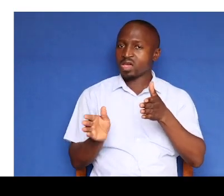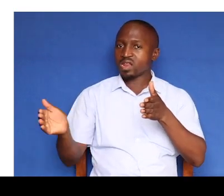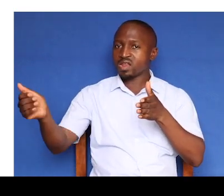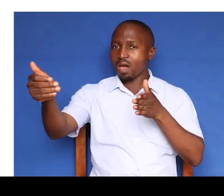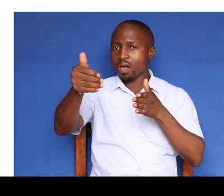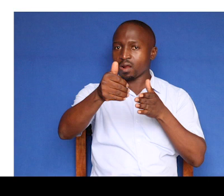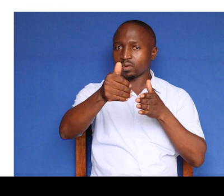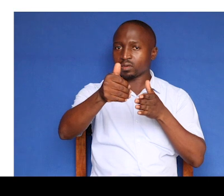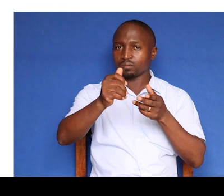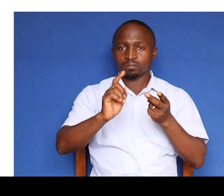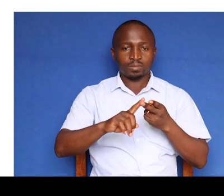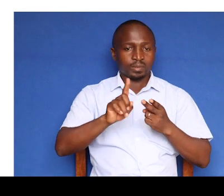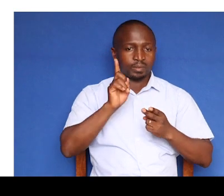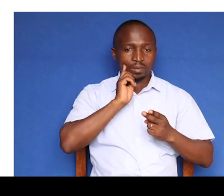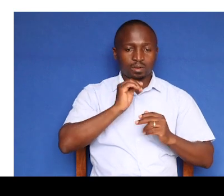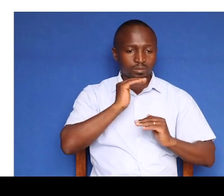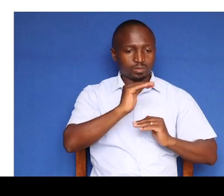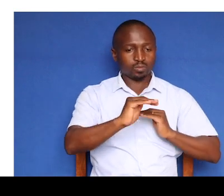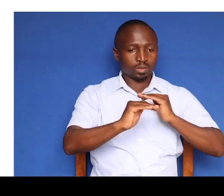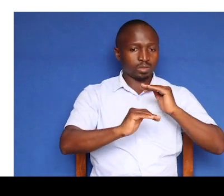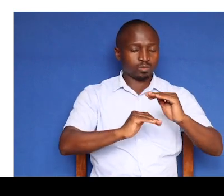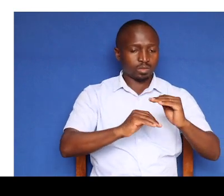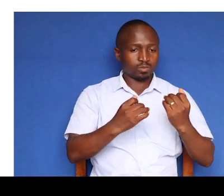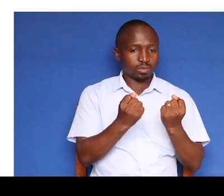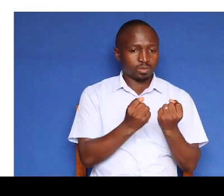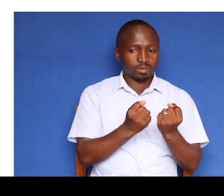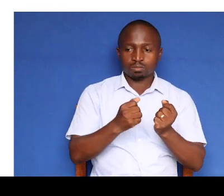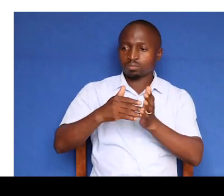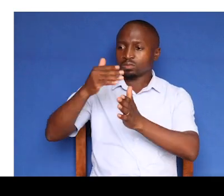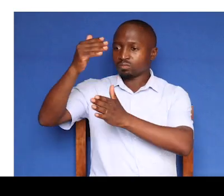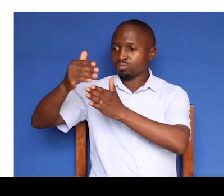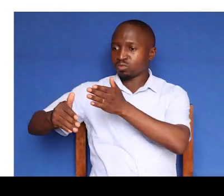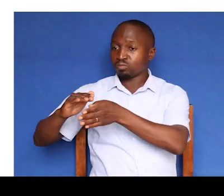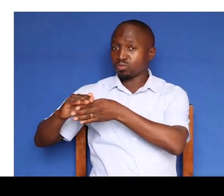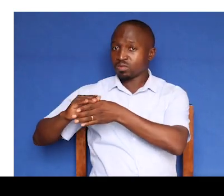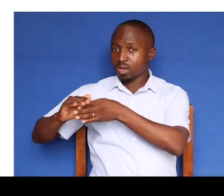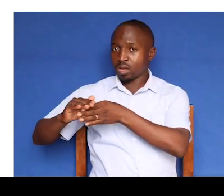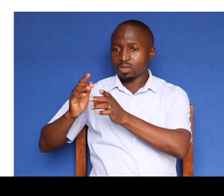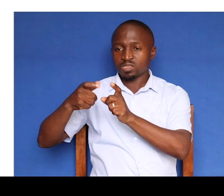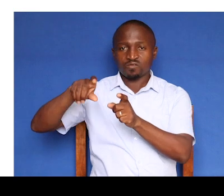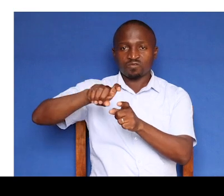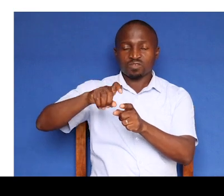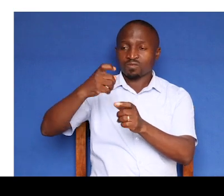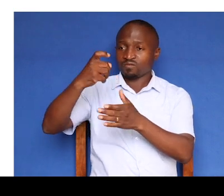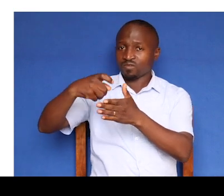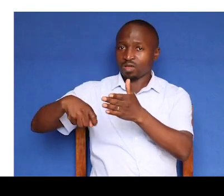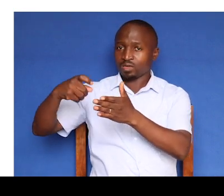imposed from each stage of production up to consumption stage. It means from